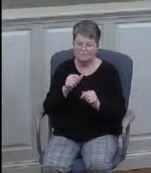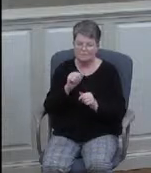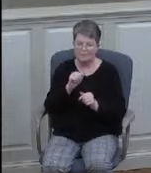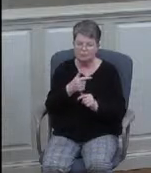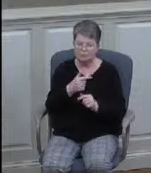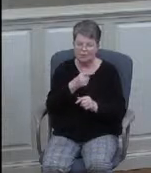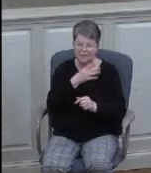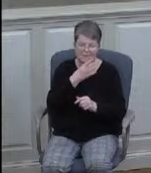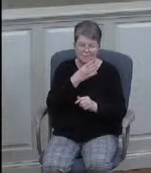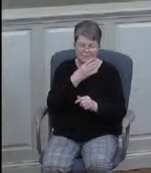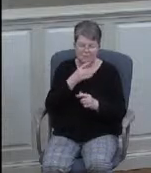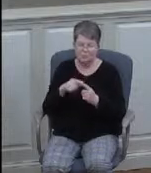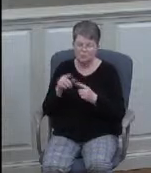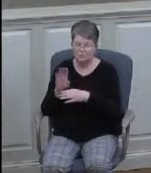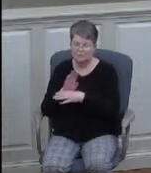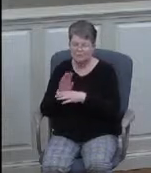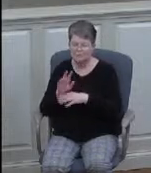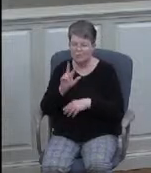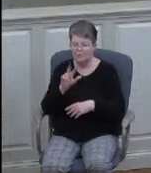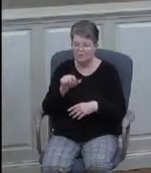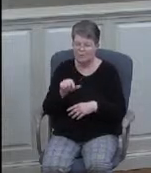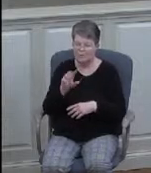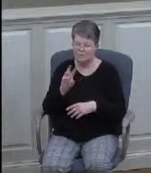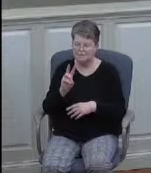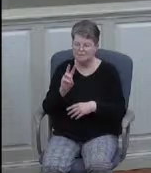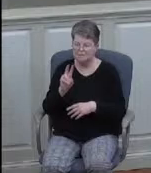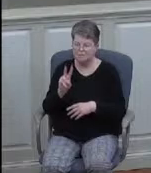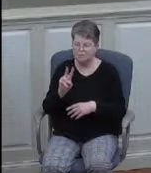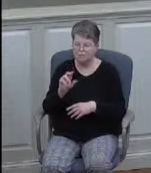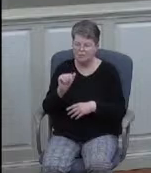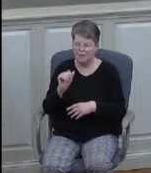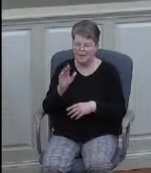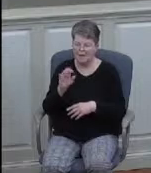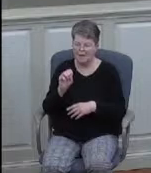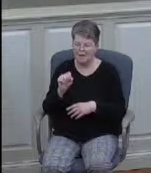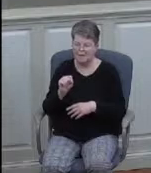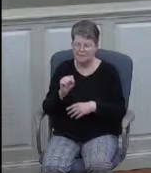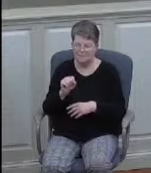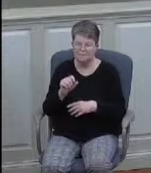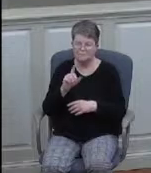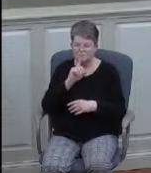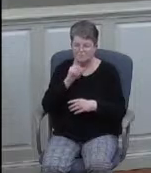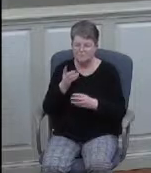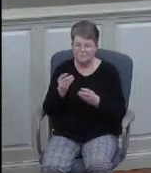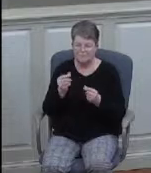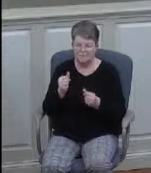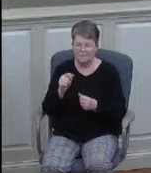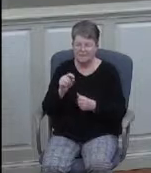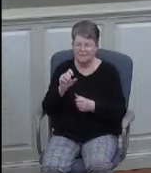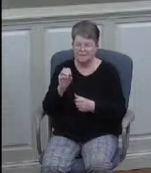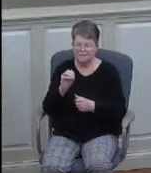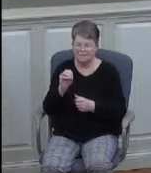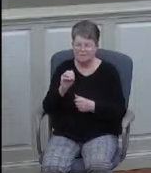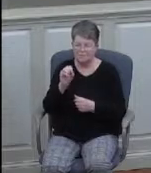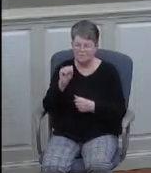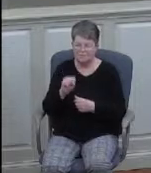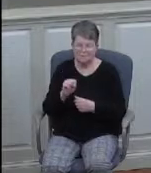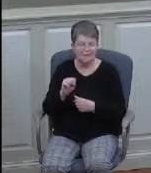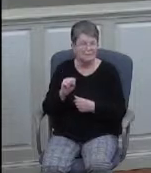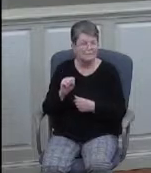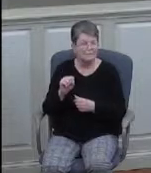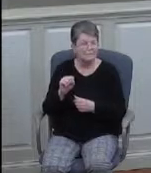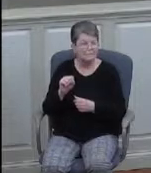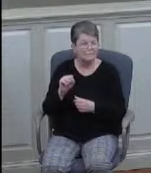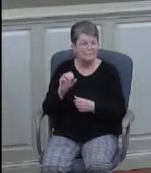Business for approximately 3.260 acres, more or less, of real property located at Zero South Danville Bypass in the city of